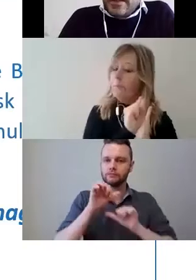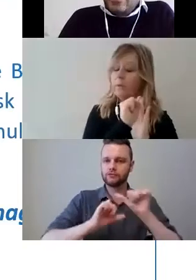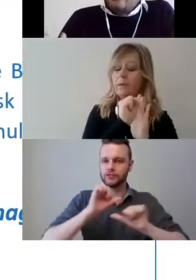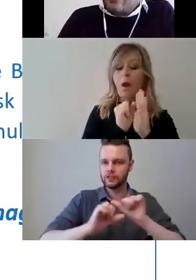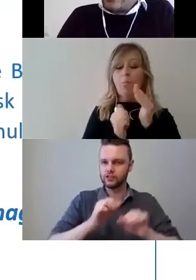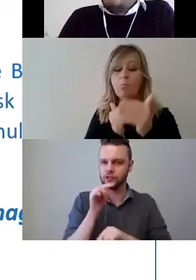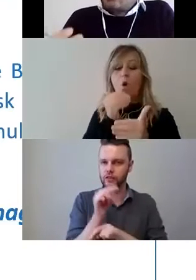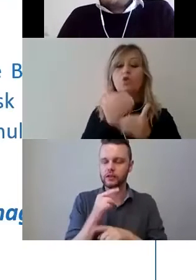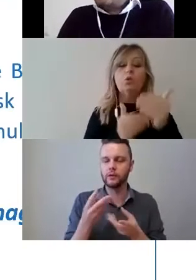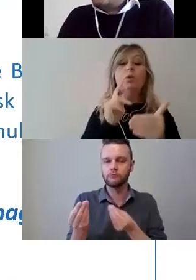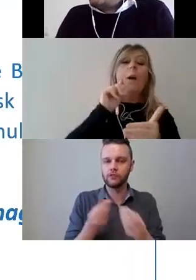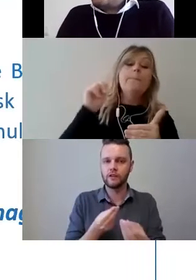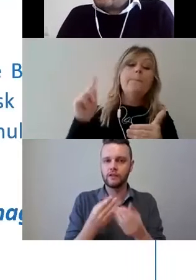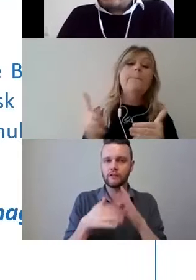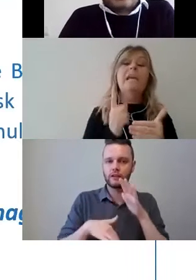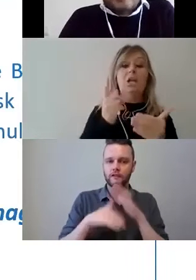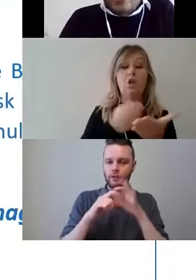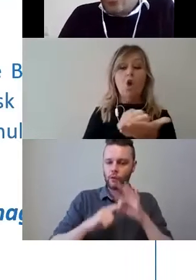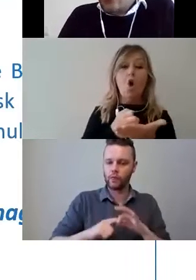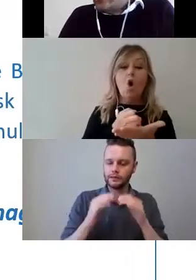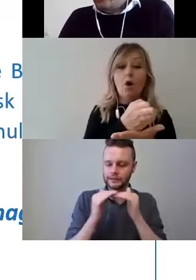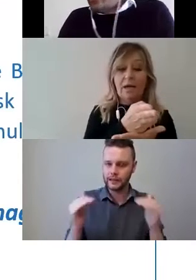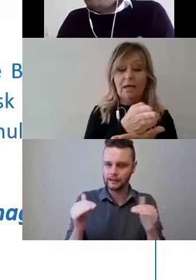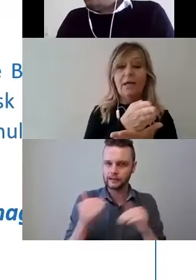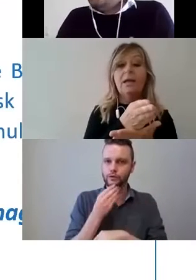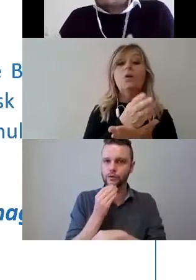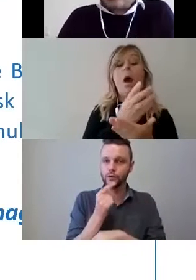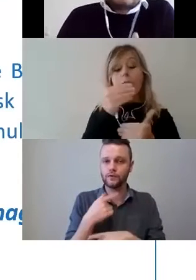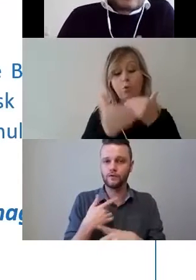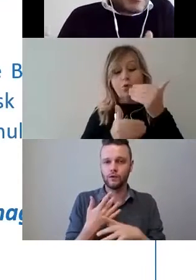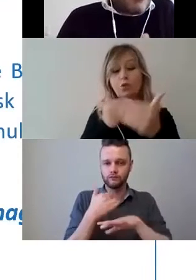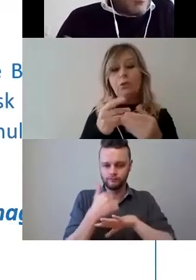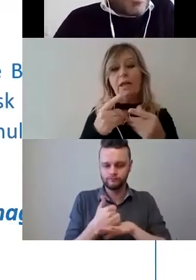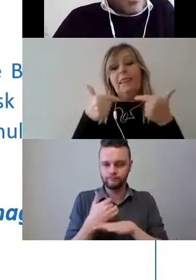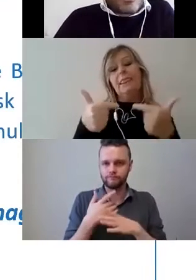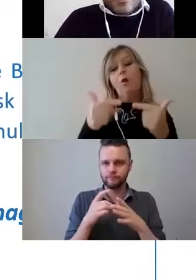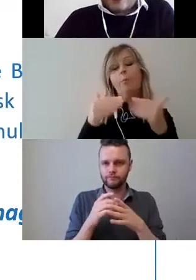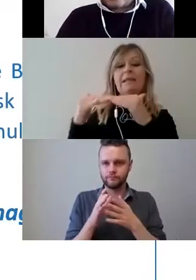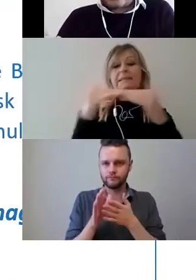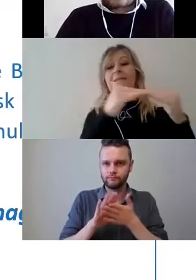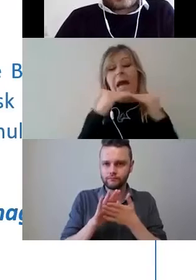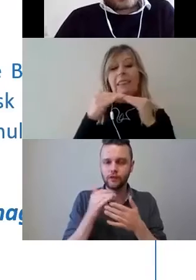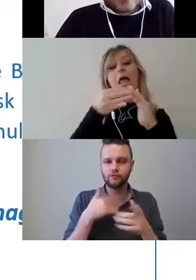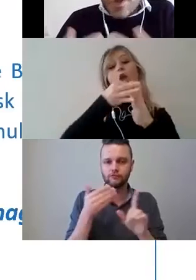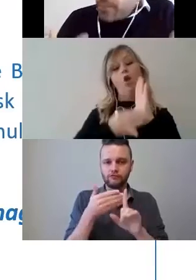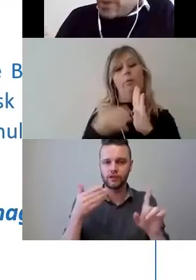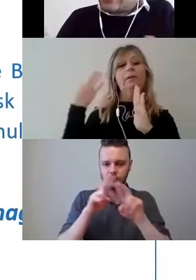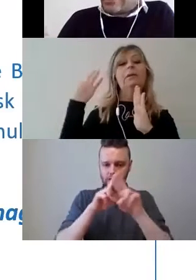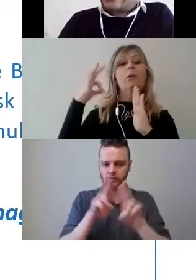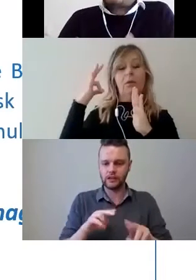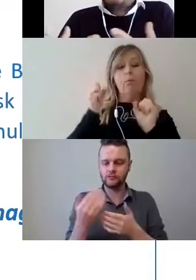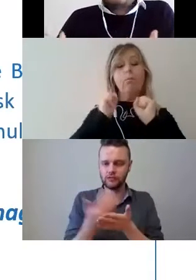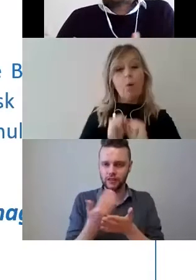that provides quality standards that can be used primarily in the context of recognition of international protection,